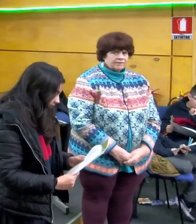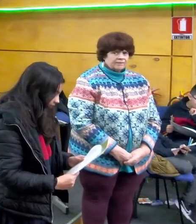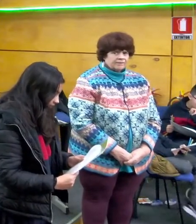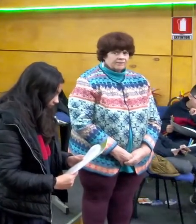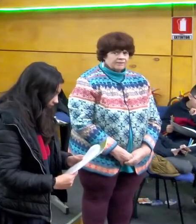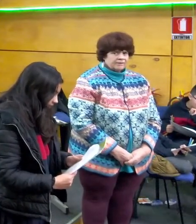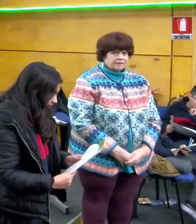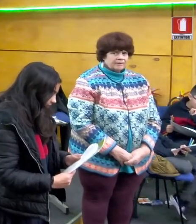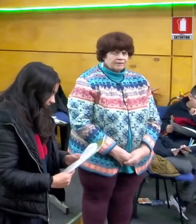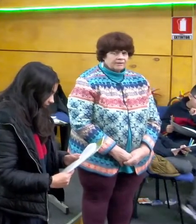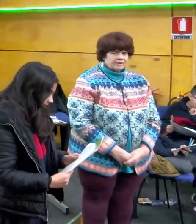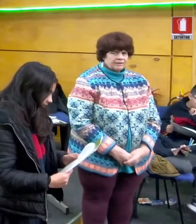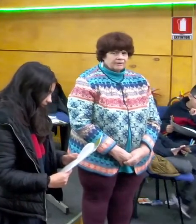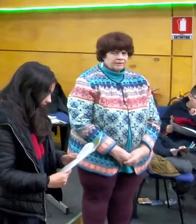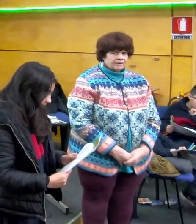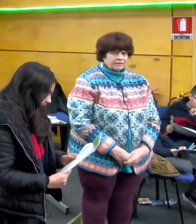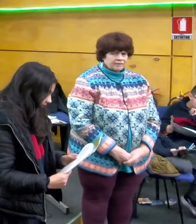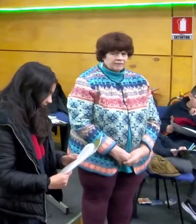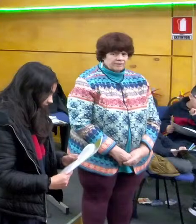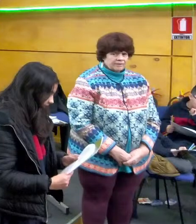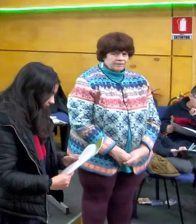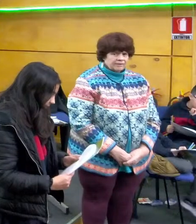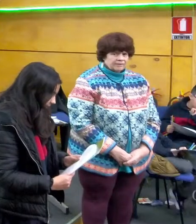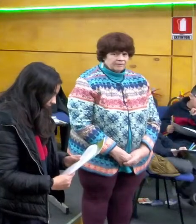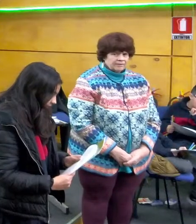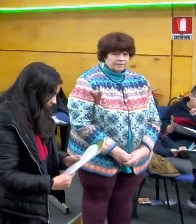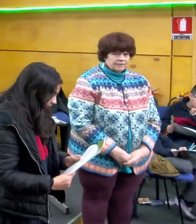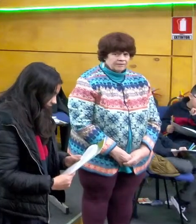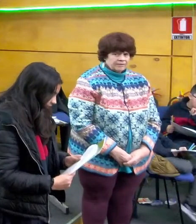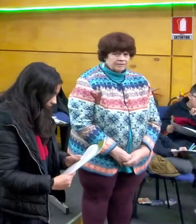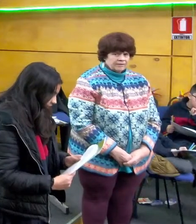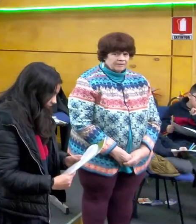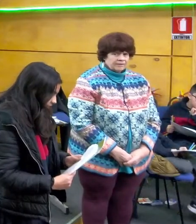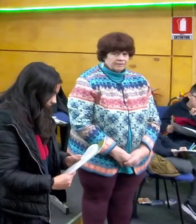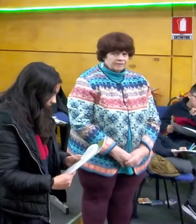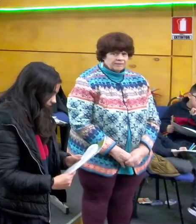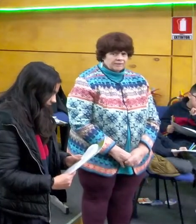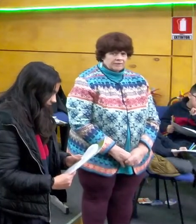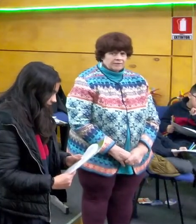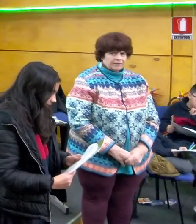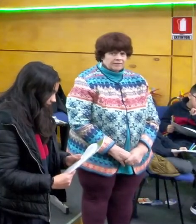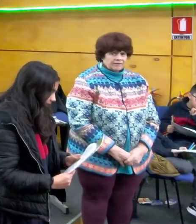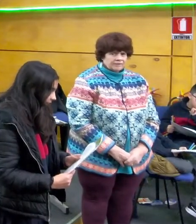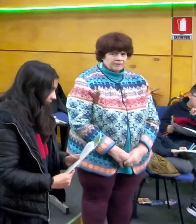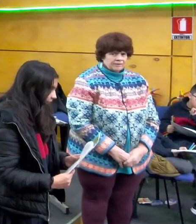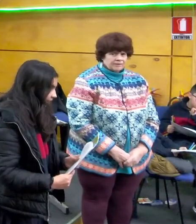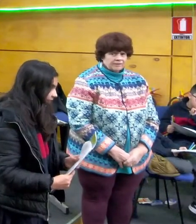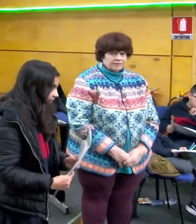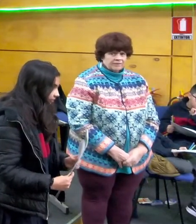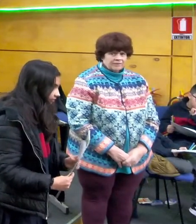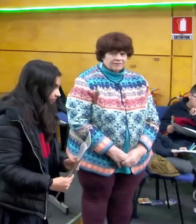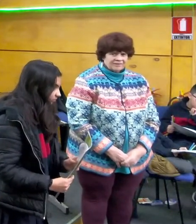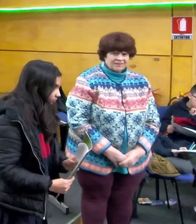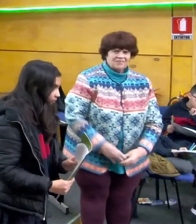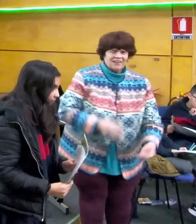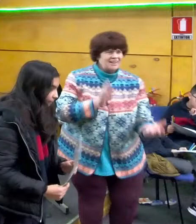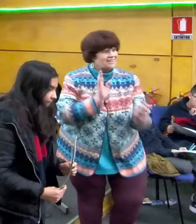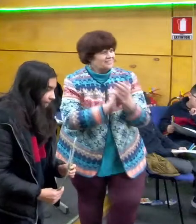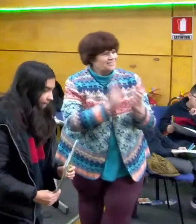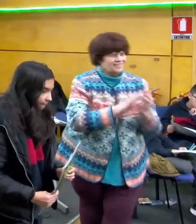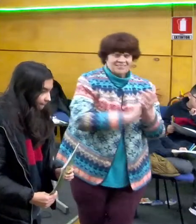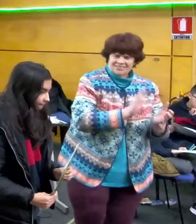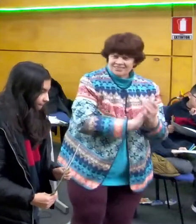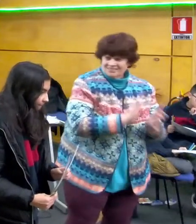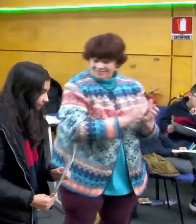falls in the river. The rain plays a sleep song on our roof at night. And I love the rain.